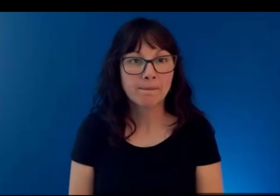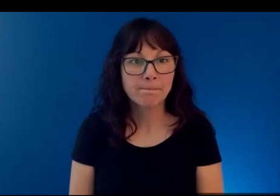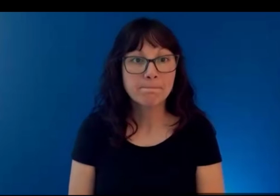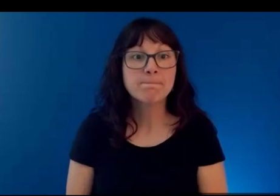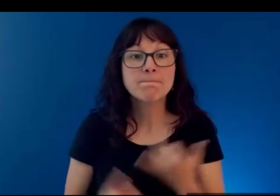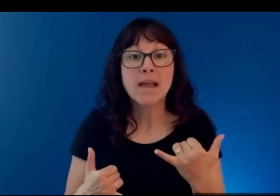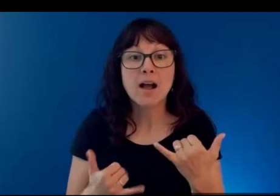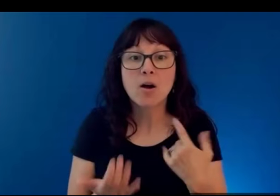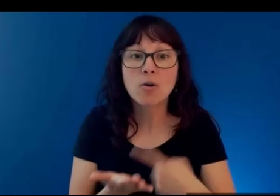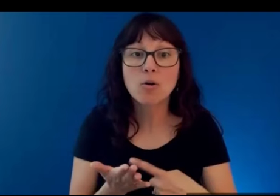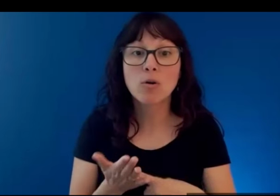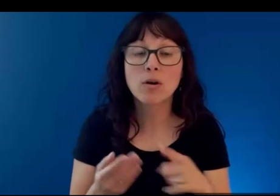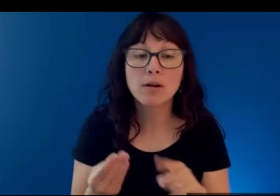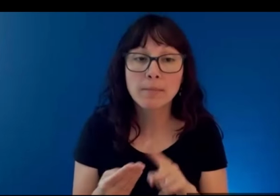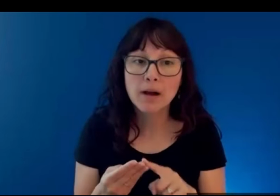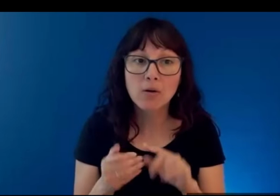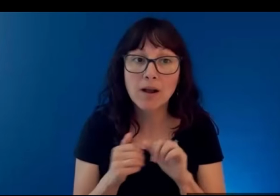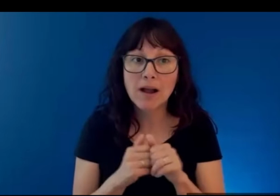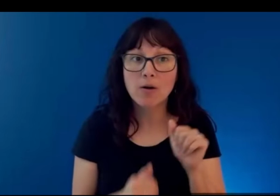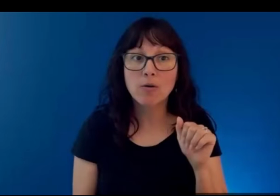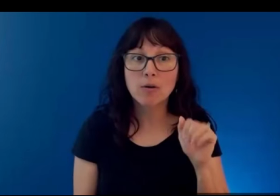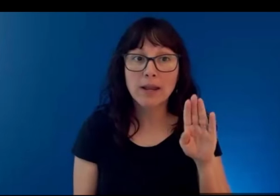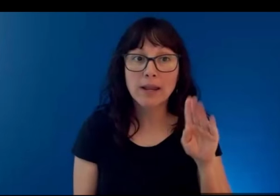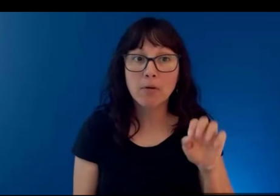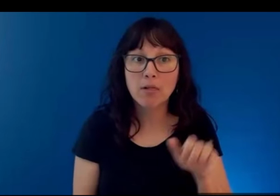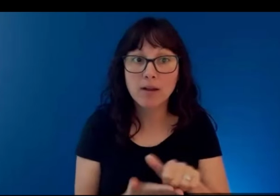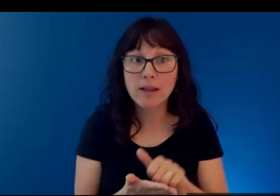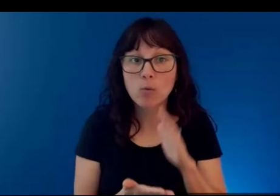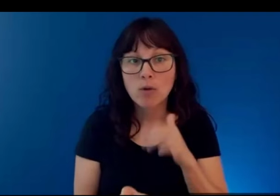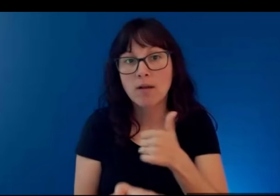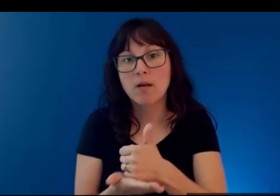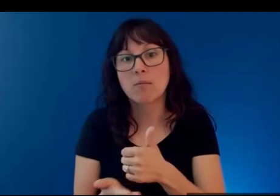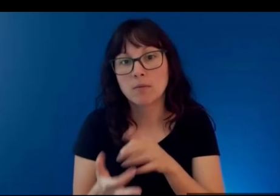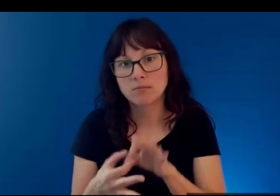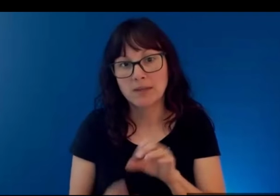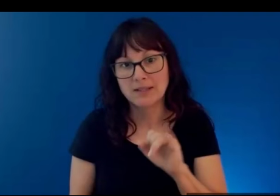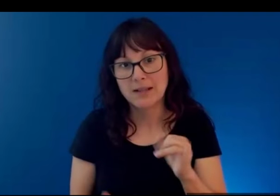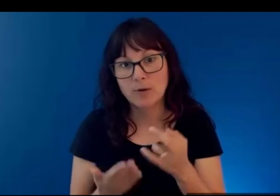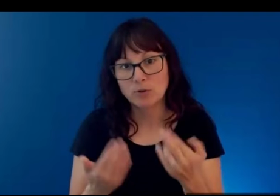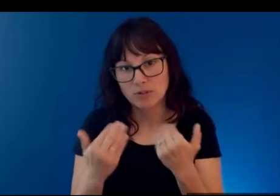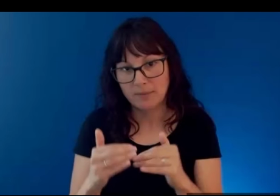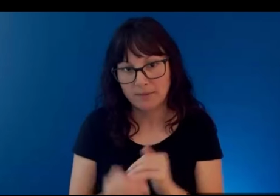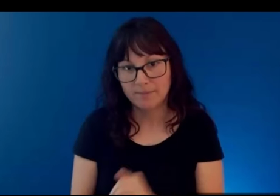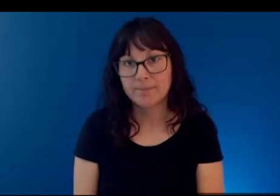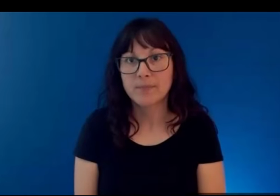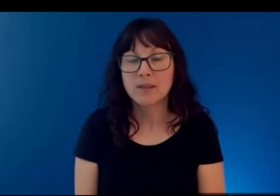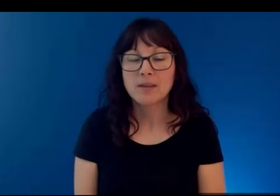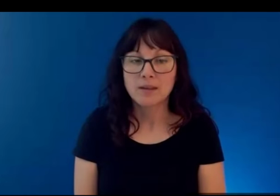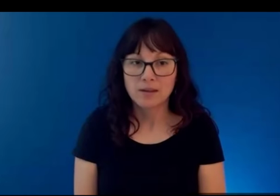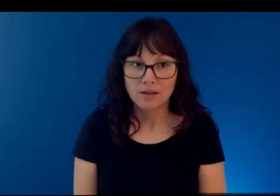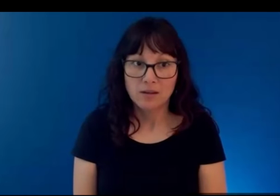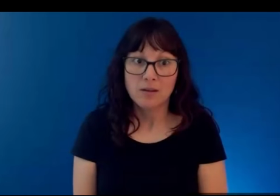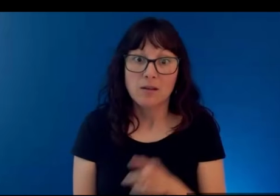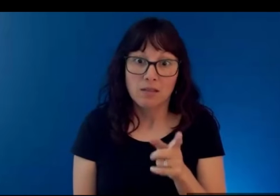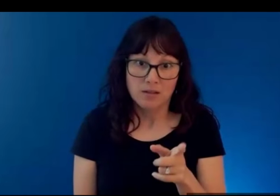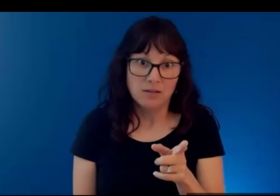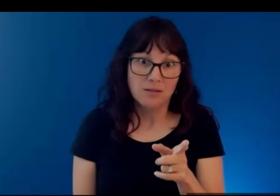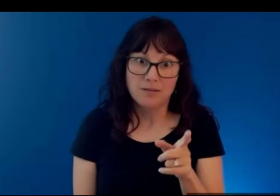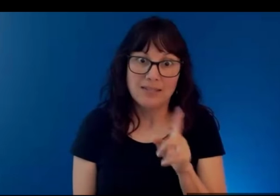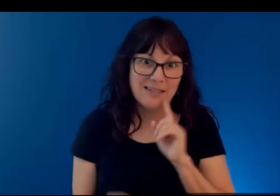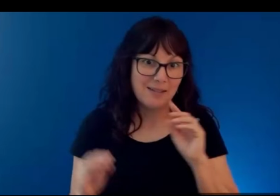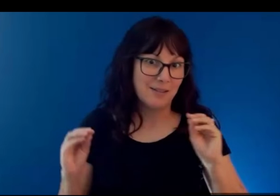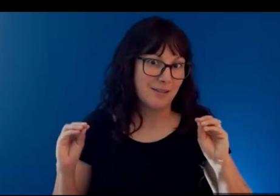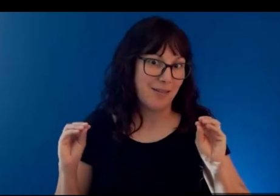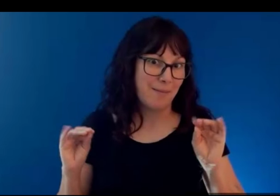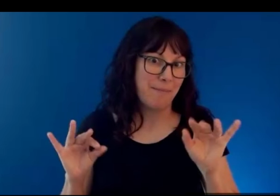So let's talk now about how ABLE accounts help with the SSI resource limit. And this is the magic